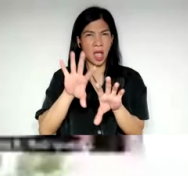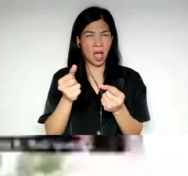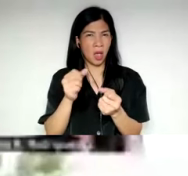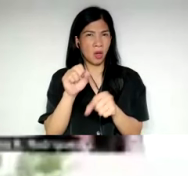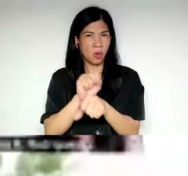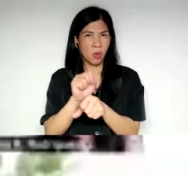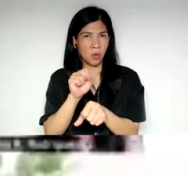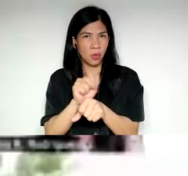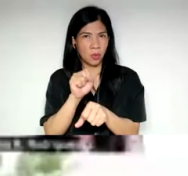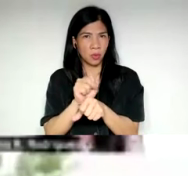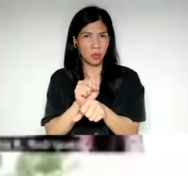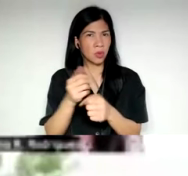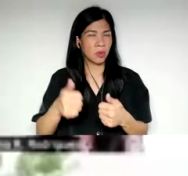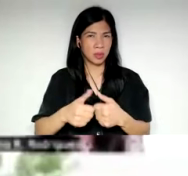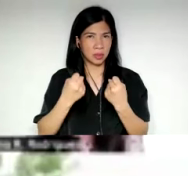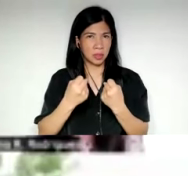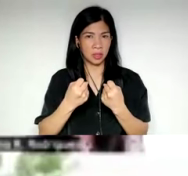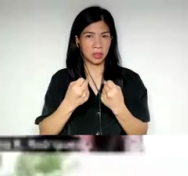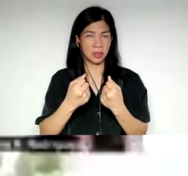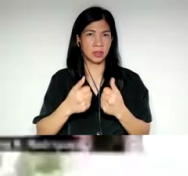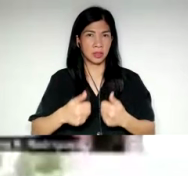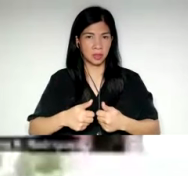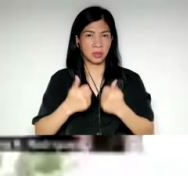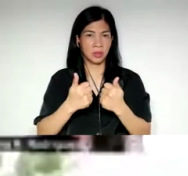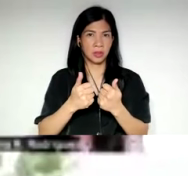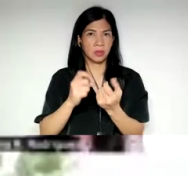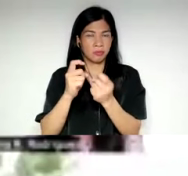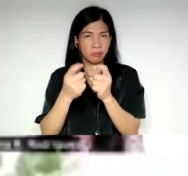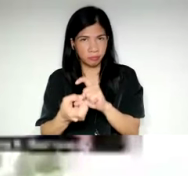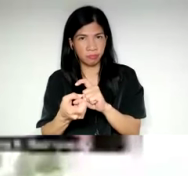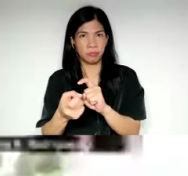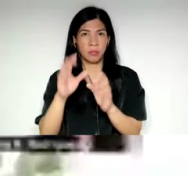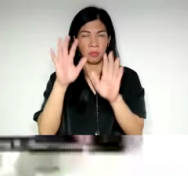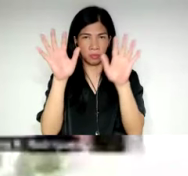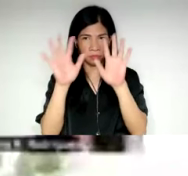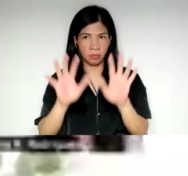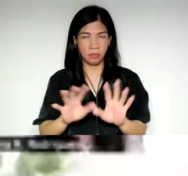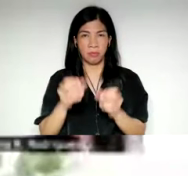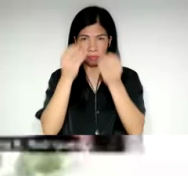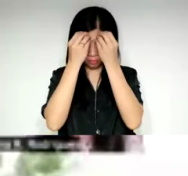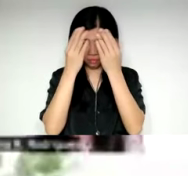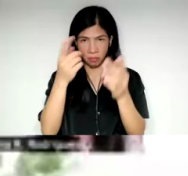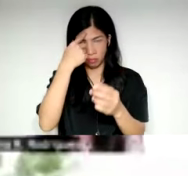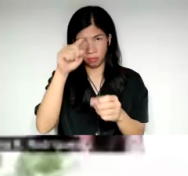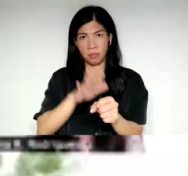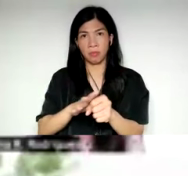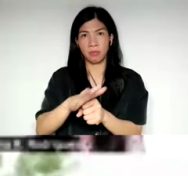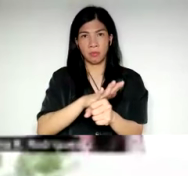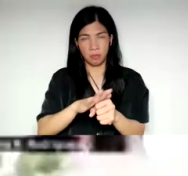the challenge of inverting the construction of a climate information for local to regional climate